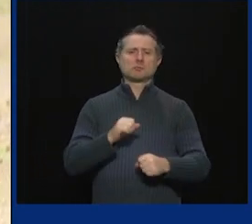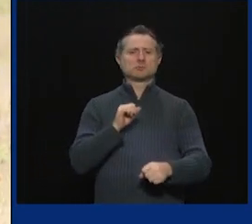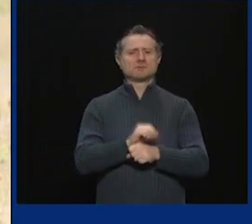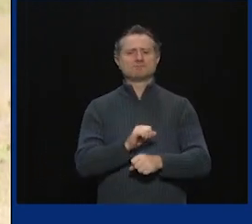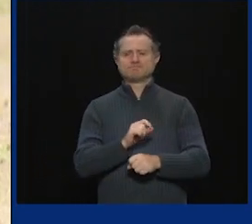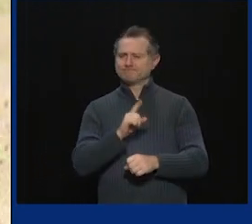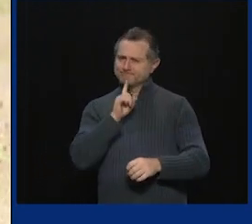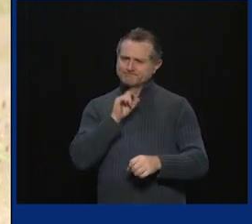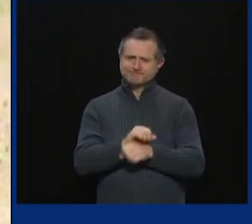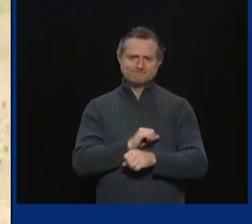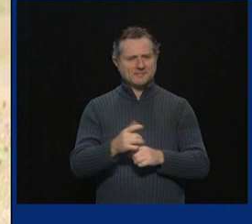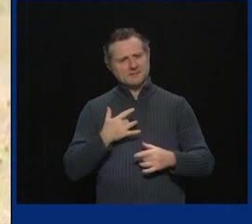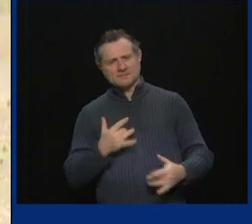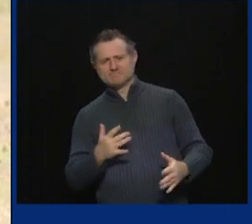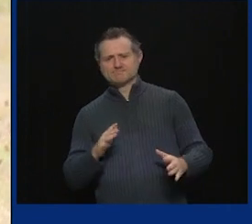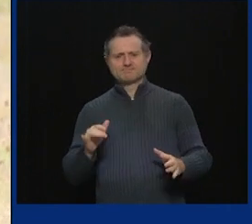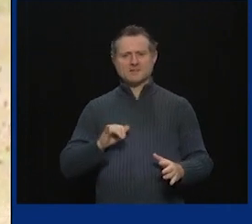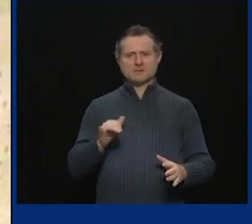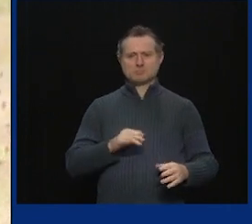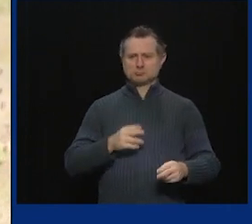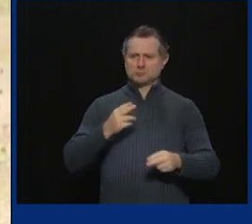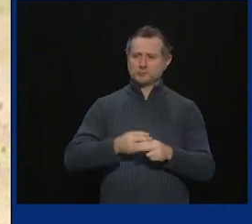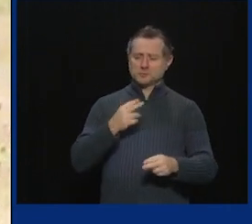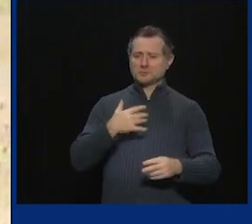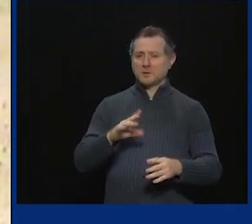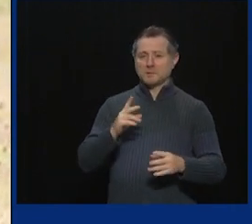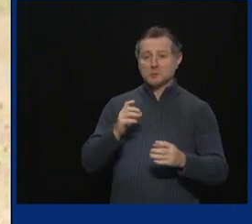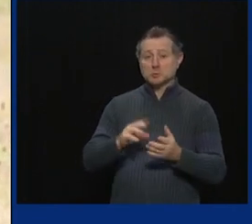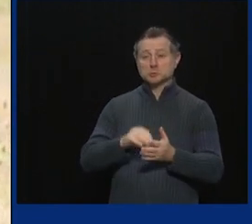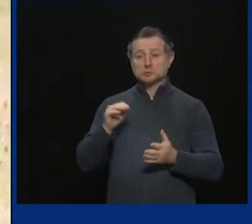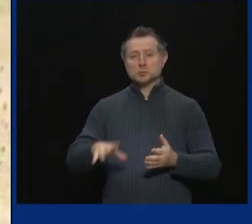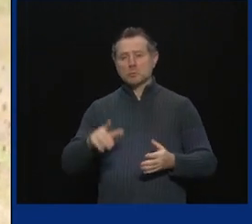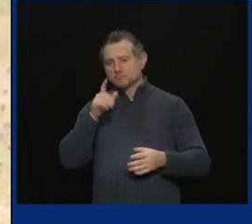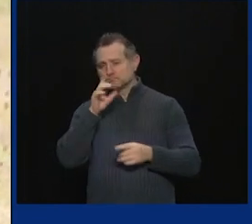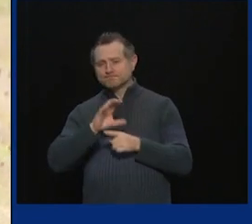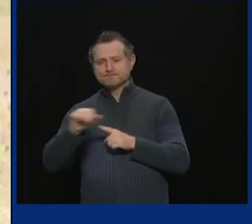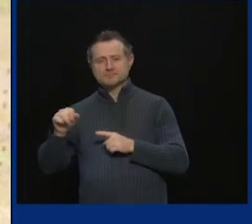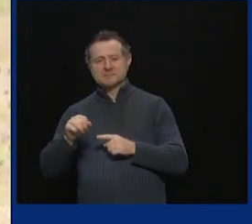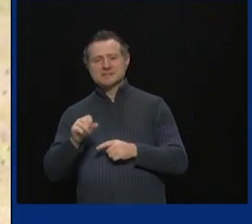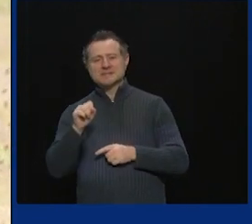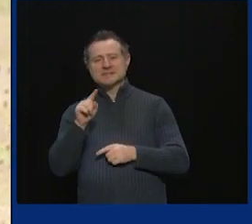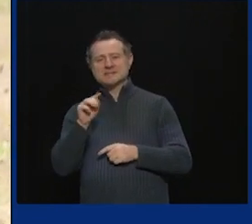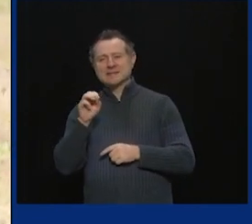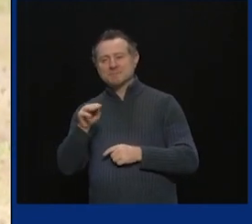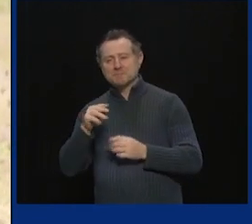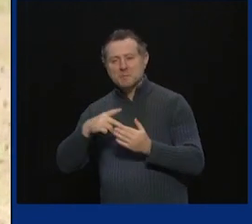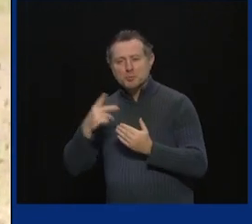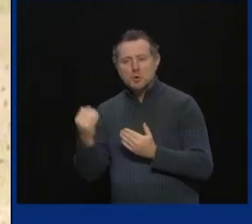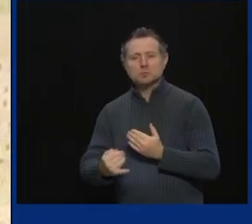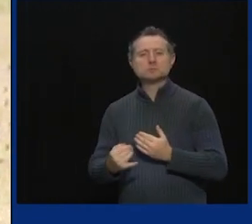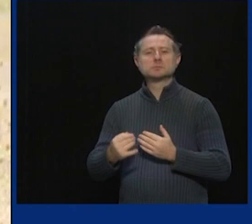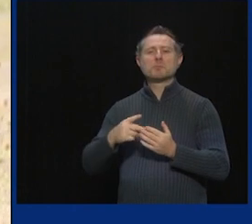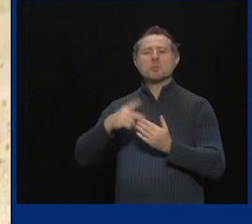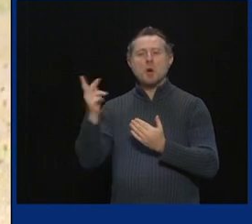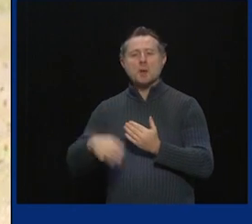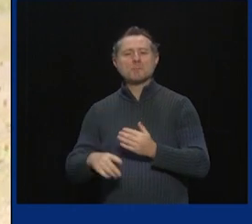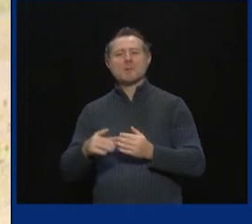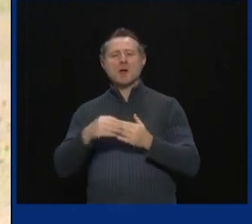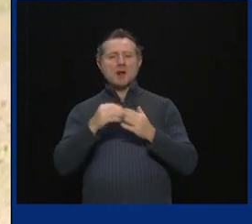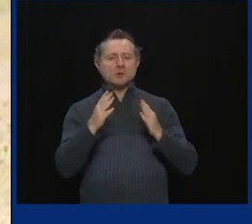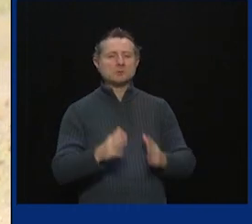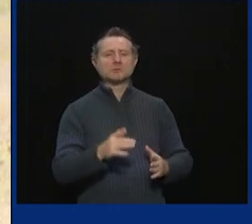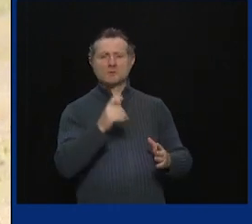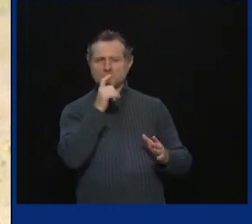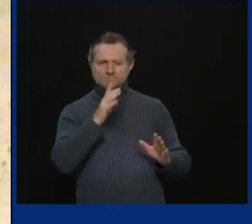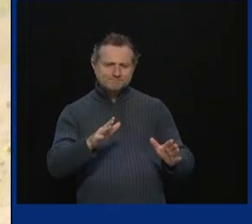STEM programs. We have selfless leaders who focus on building solutions. And Plug Power and